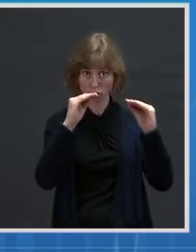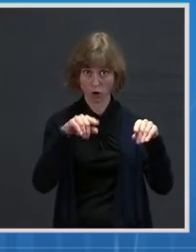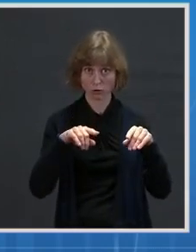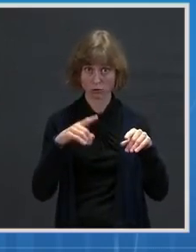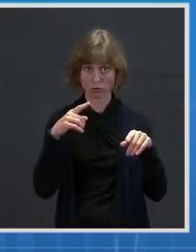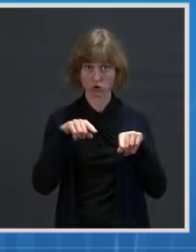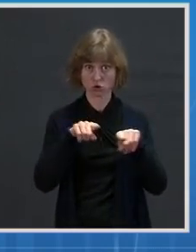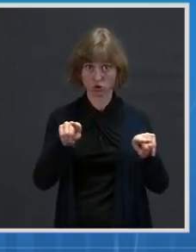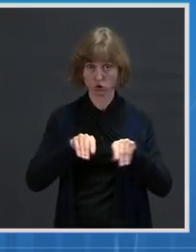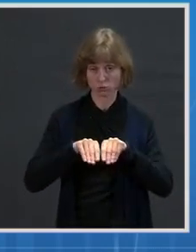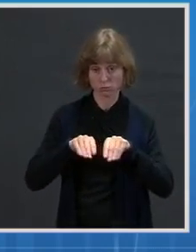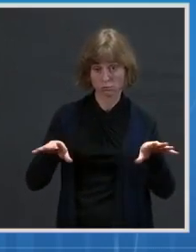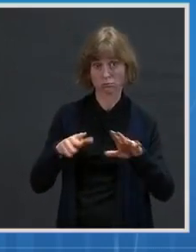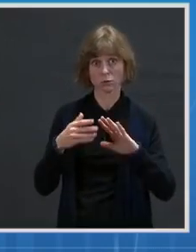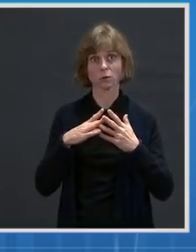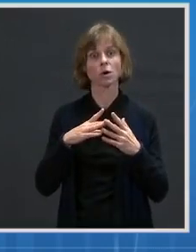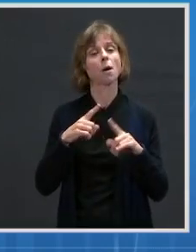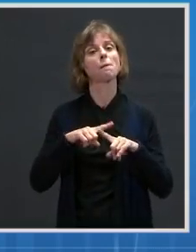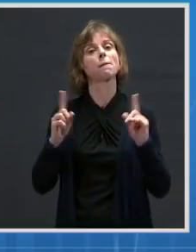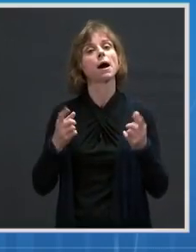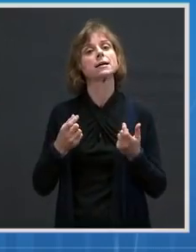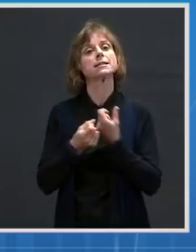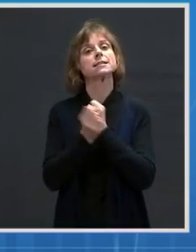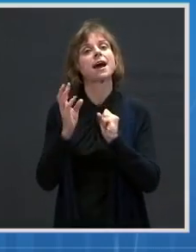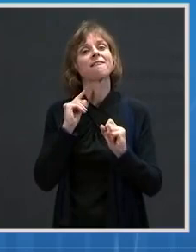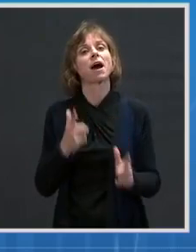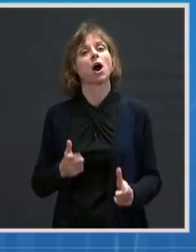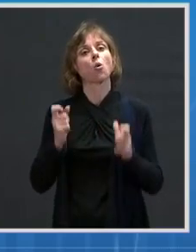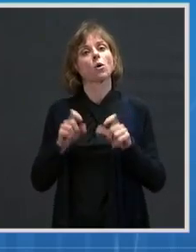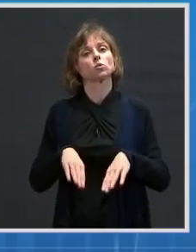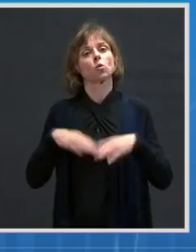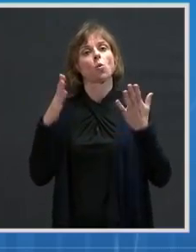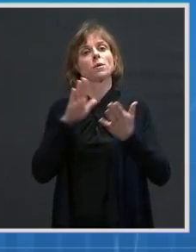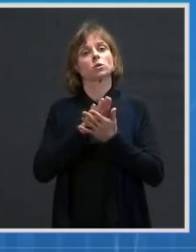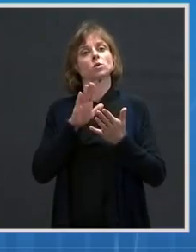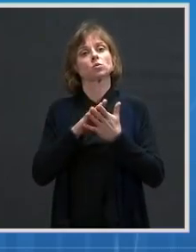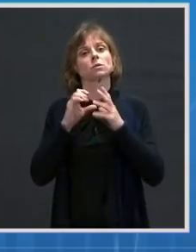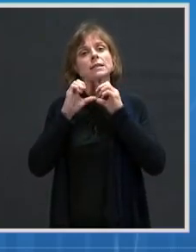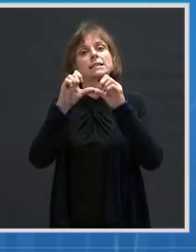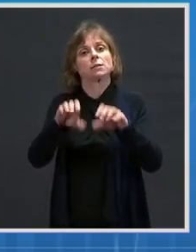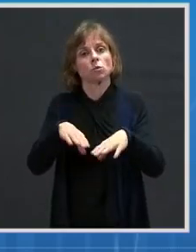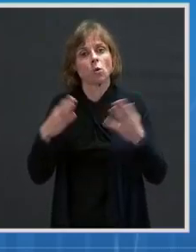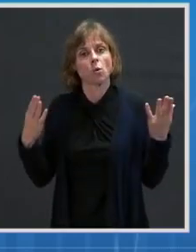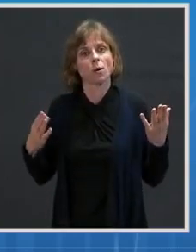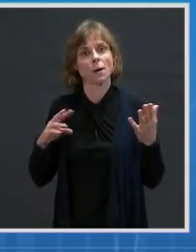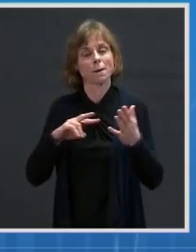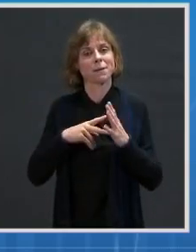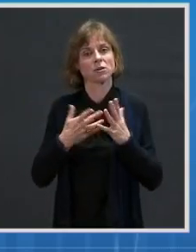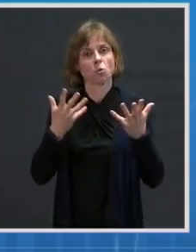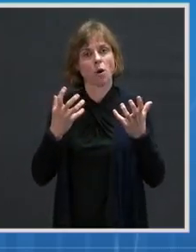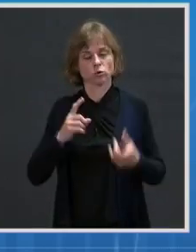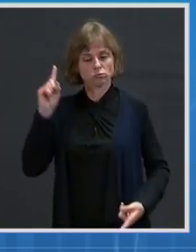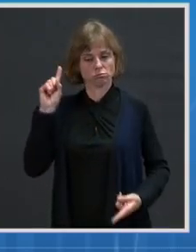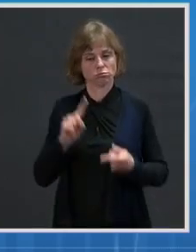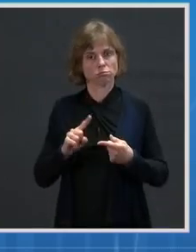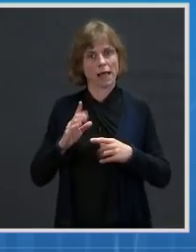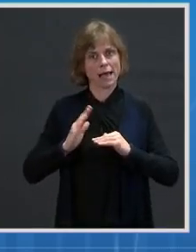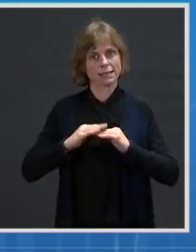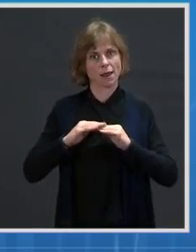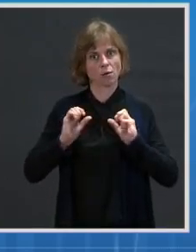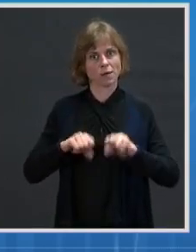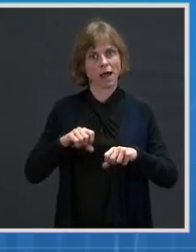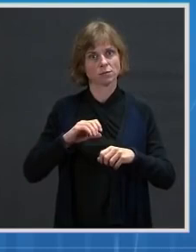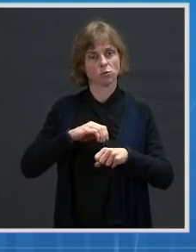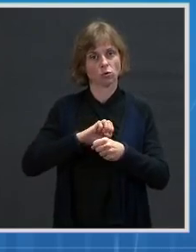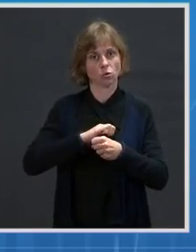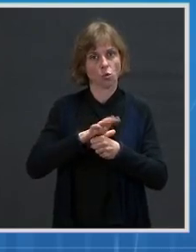and quickest way to open schools and keep them open is to have as little COVID-19 in the community as possible. Enabling schools